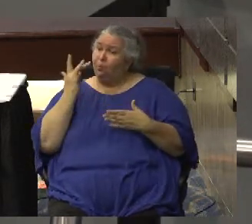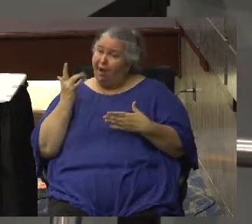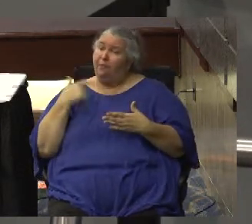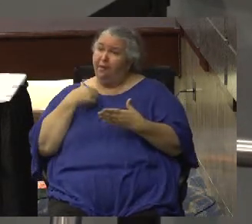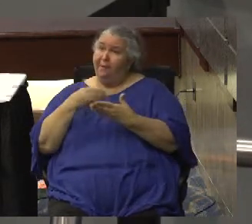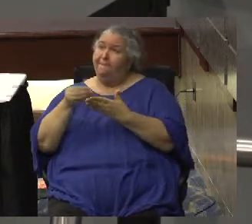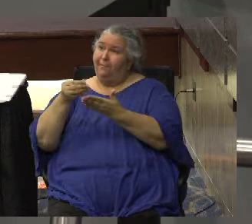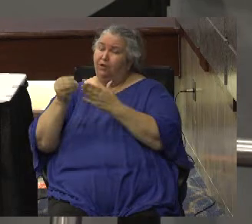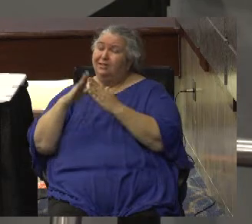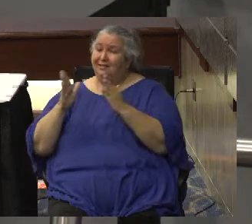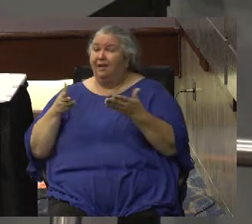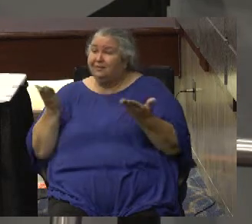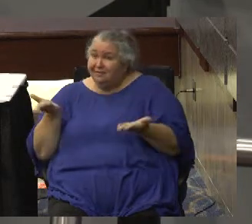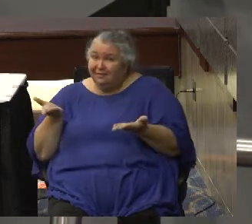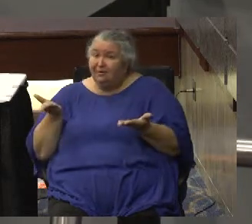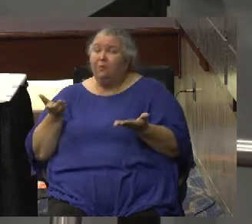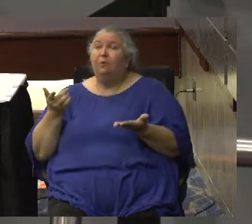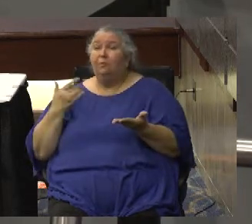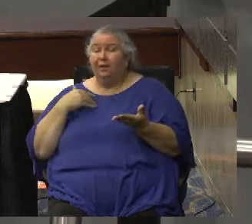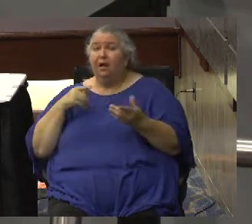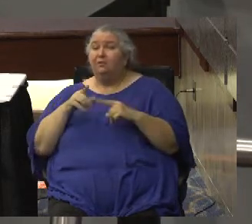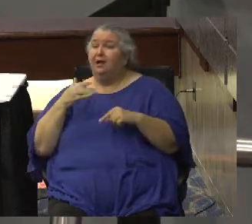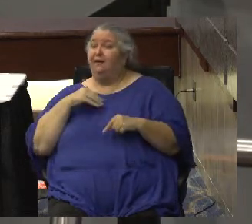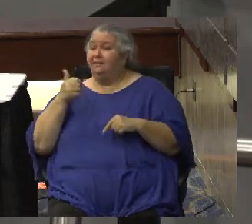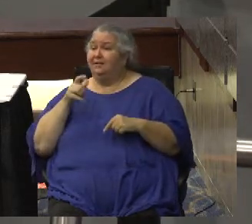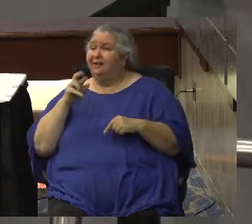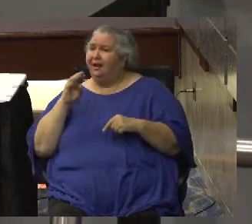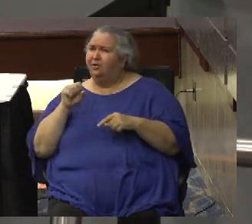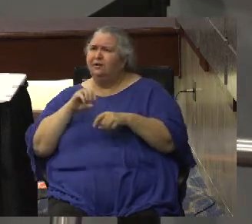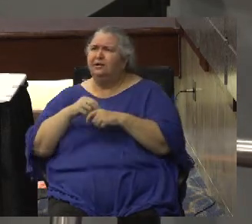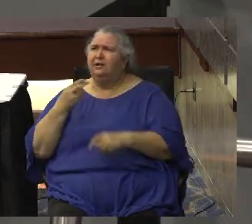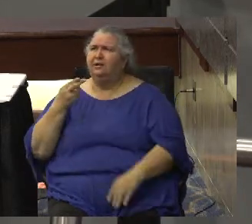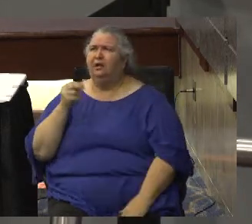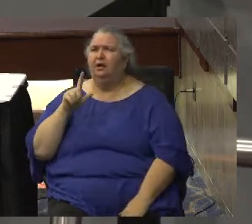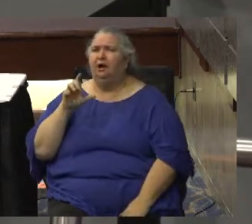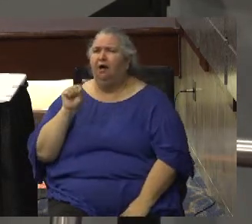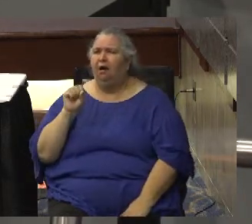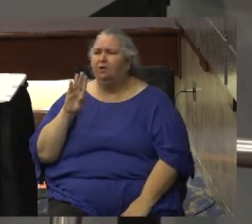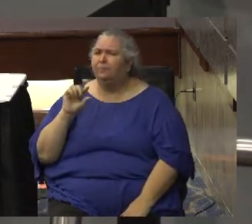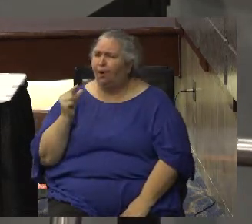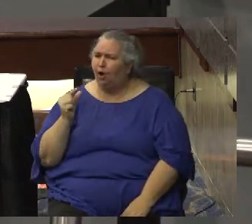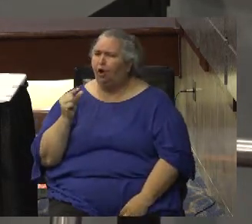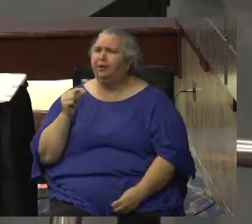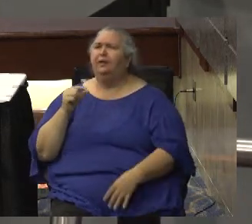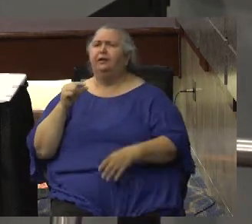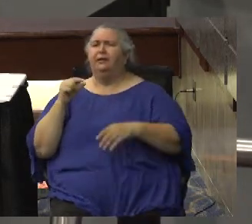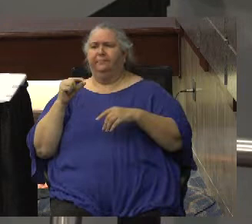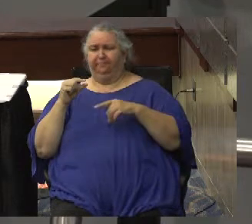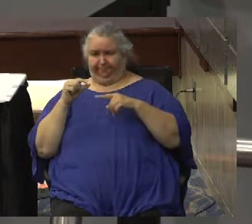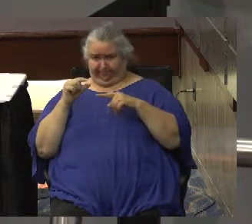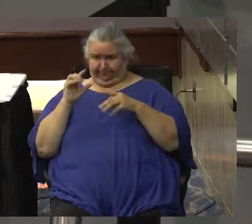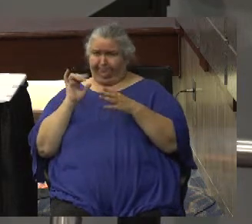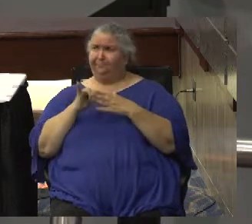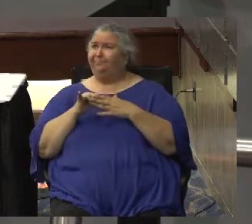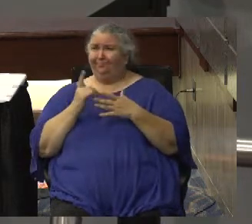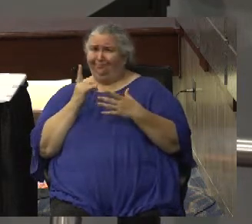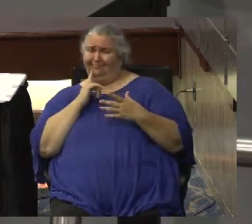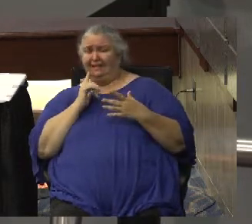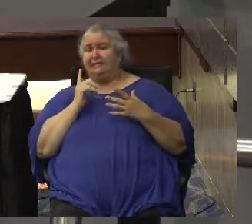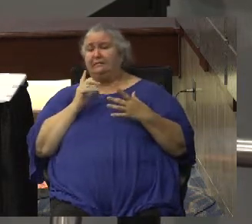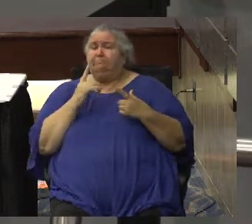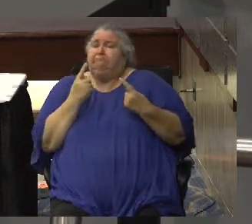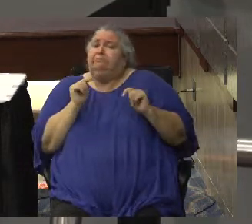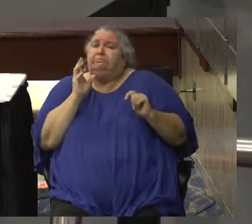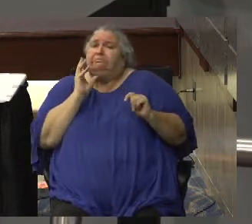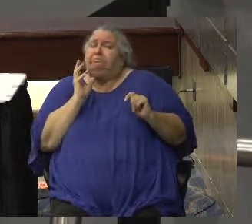purchasing houses. We also have 10 acres in Hallsburg. This is an experiment. If it doesn't work, we would be the first ones